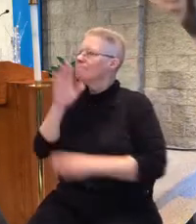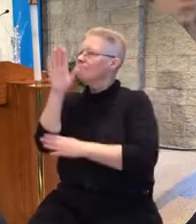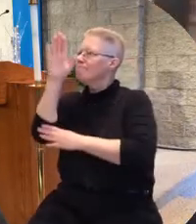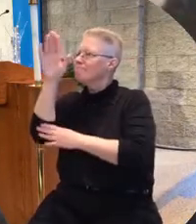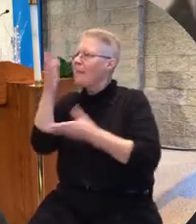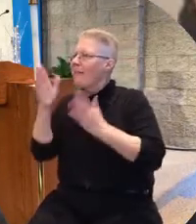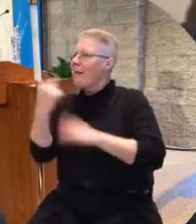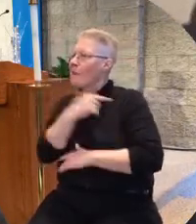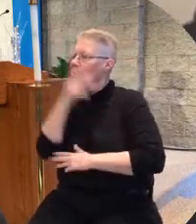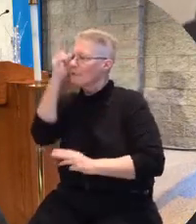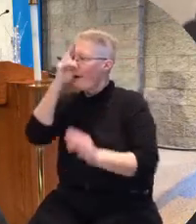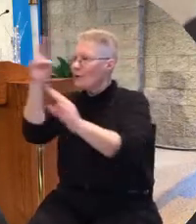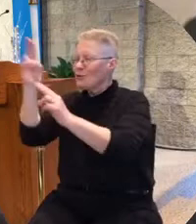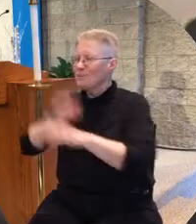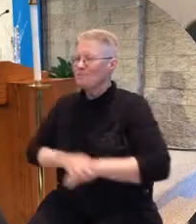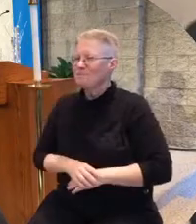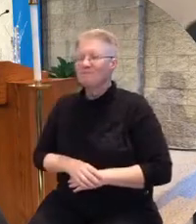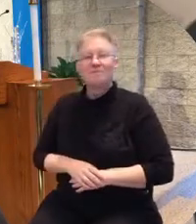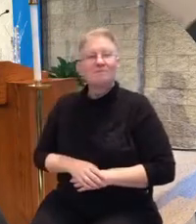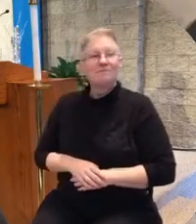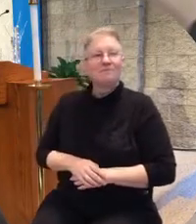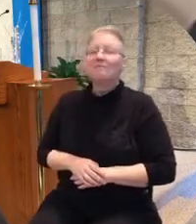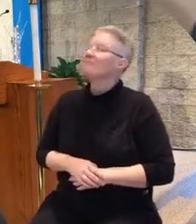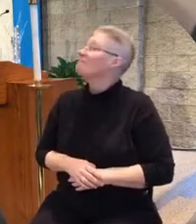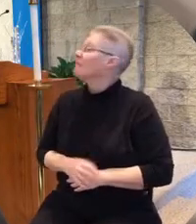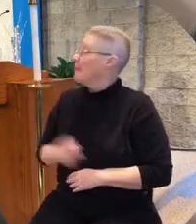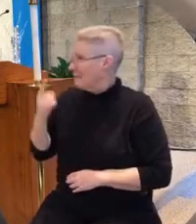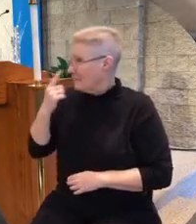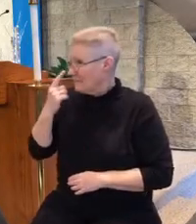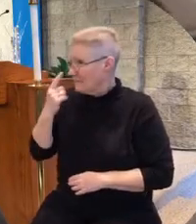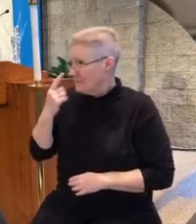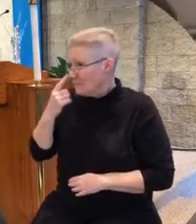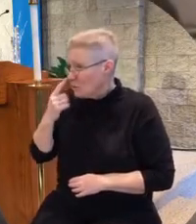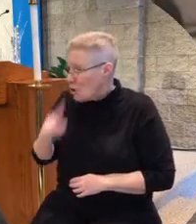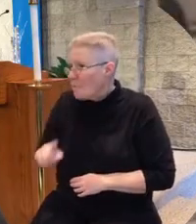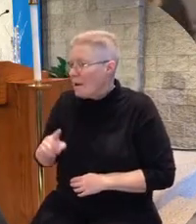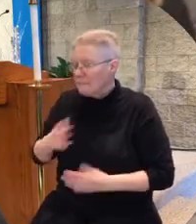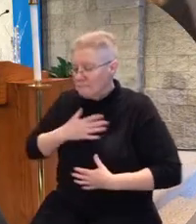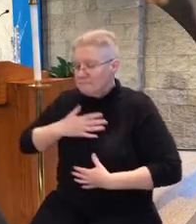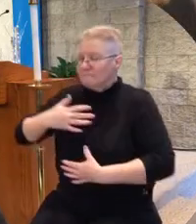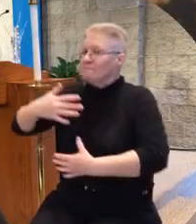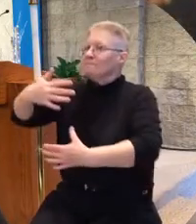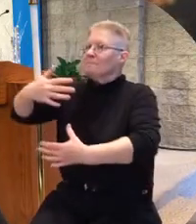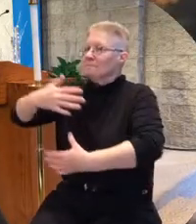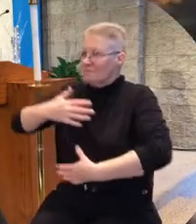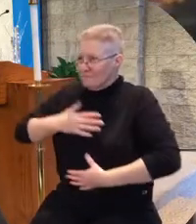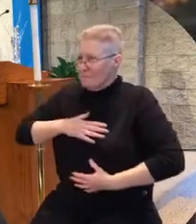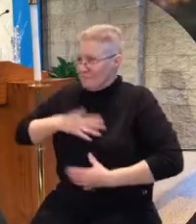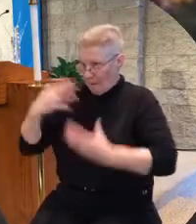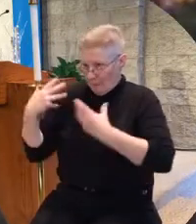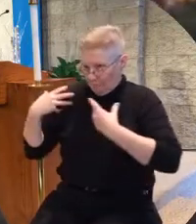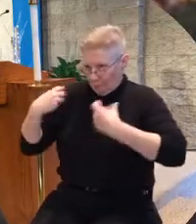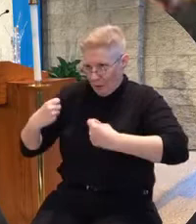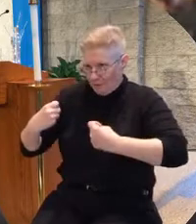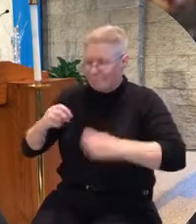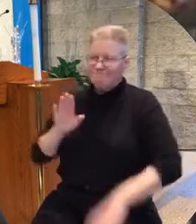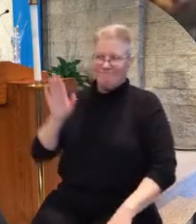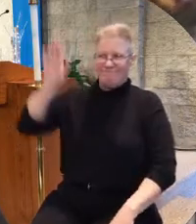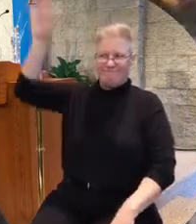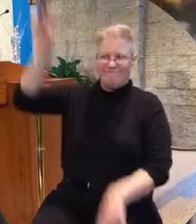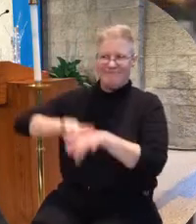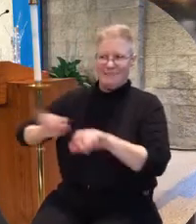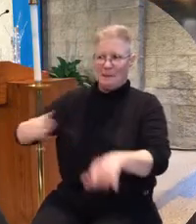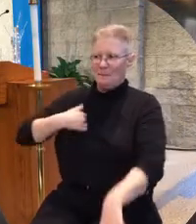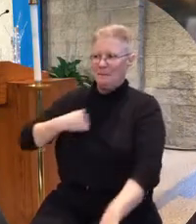your presence here this morning. We invite you, if you would, just to take that deep breath, take your courage in your hand, and raise your hand as I raise